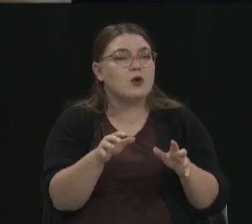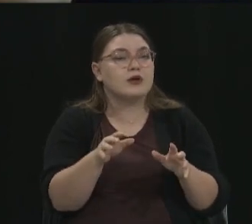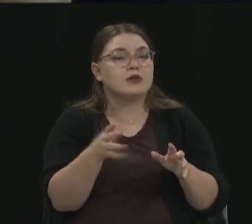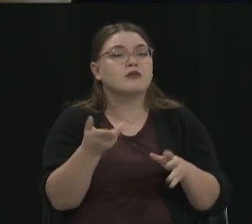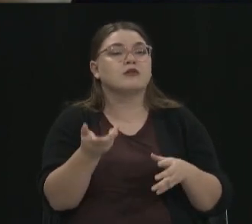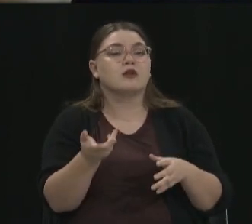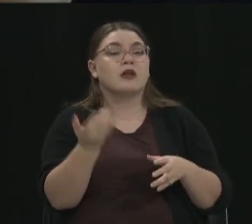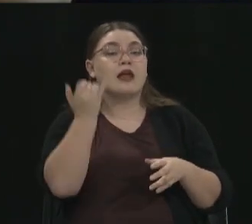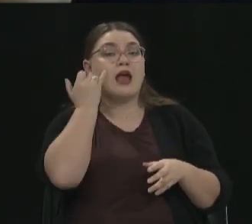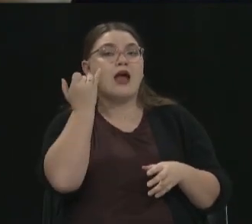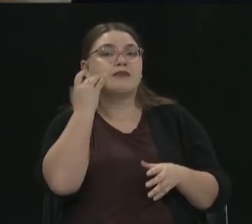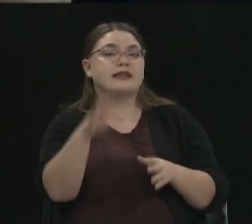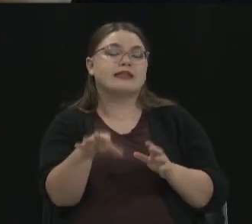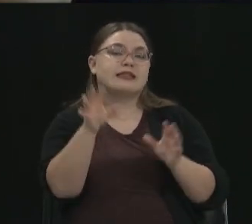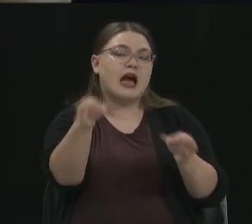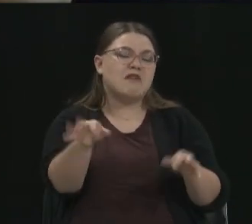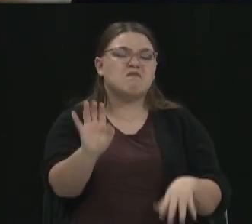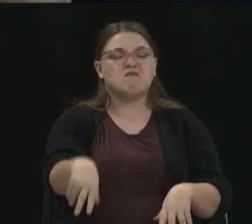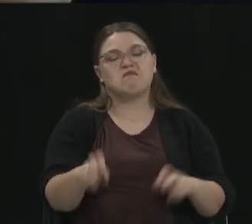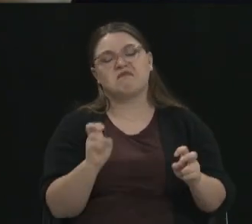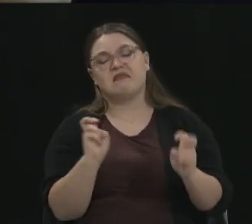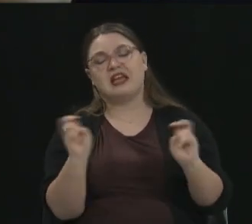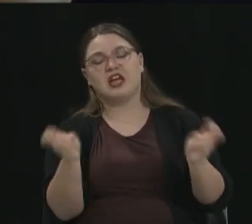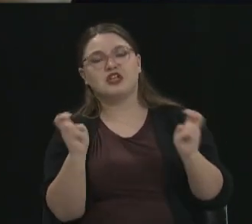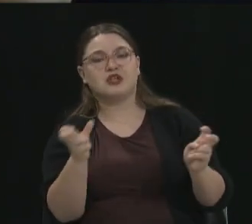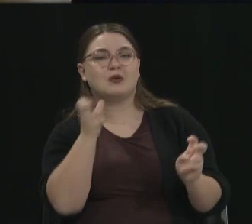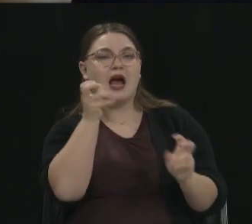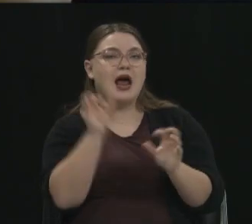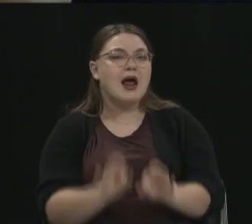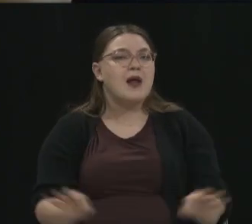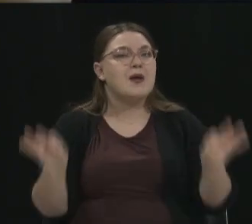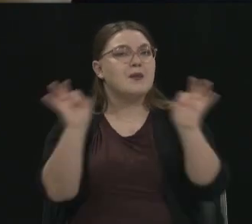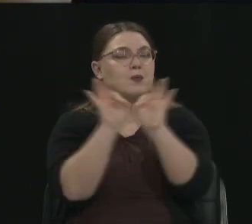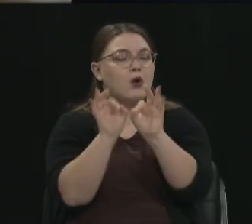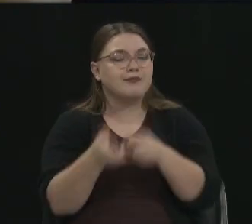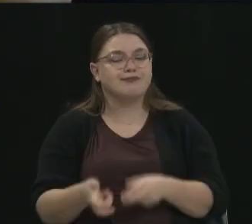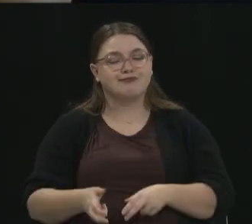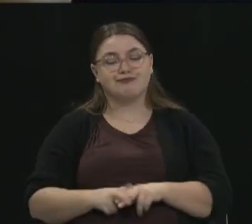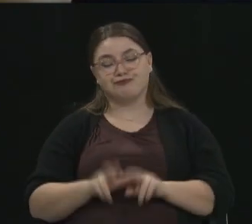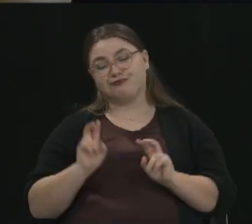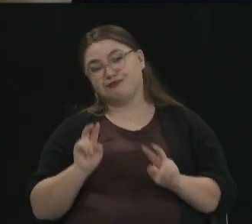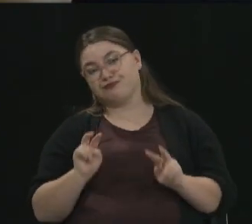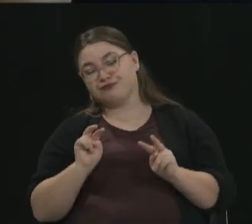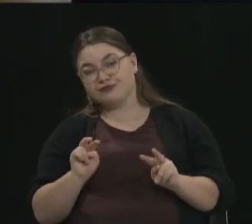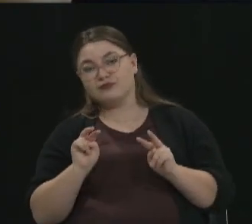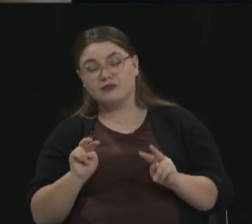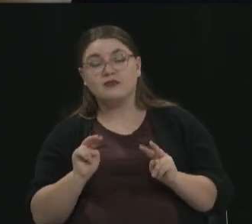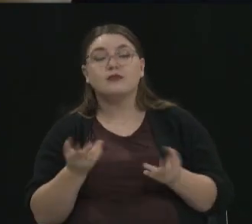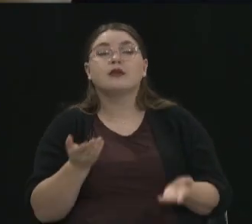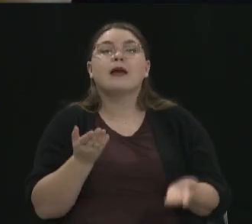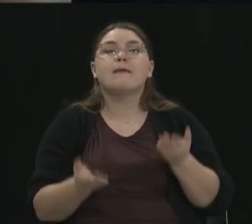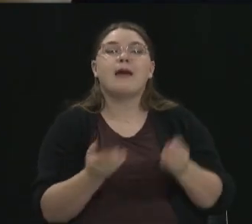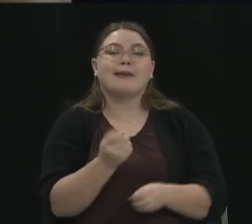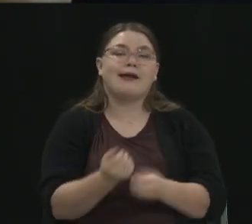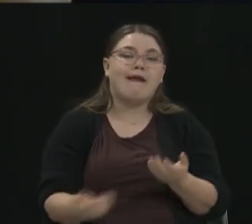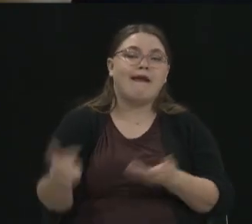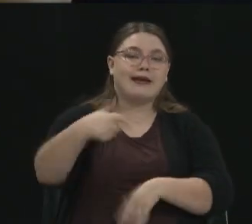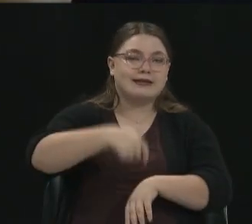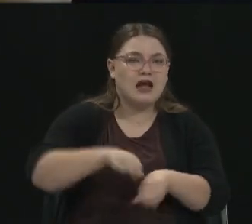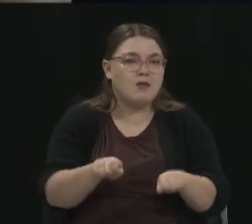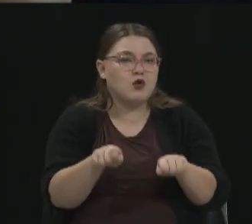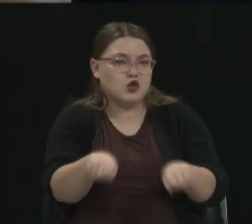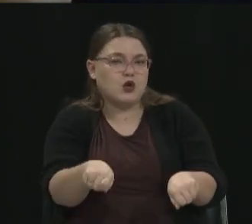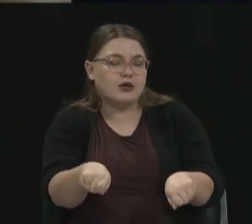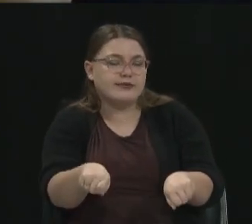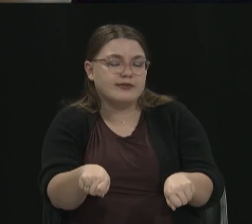out an issue that may be important because you fear they may try to defeat you in the next election. If